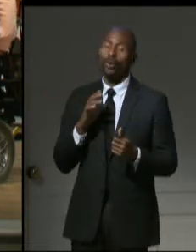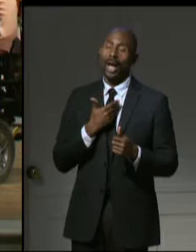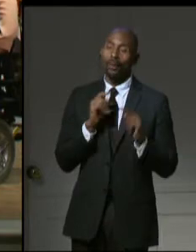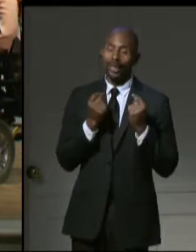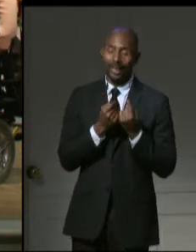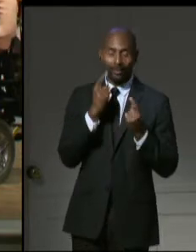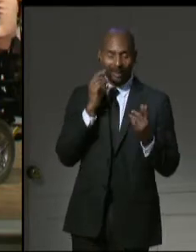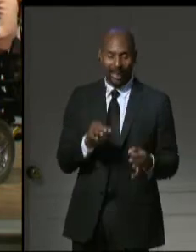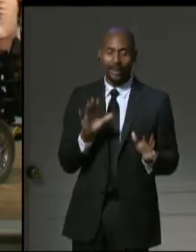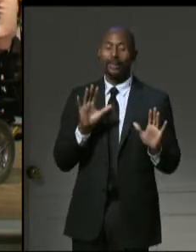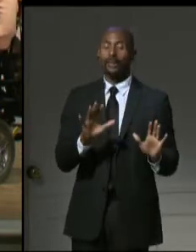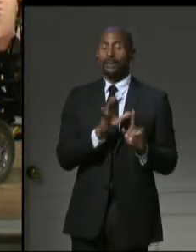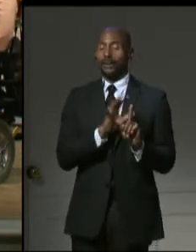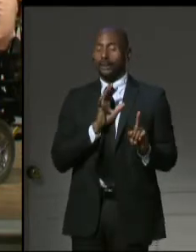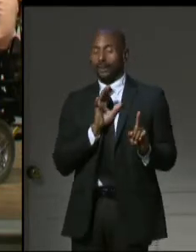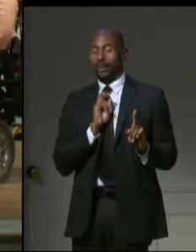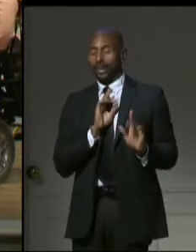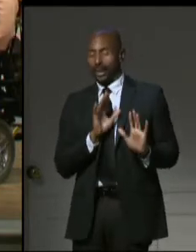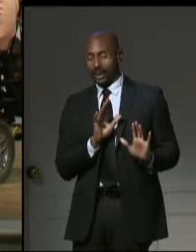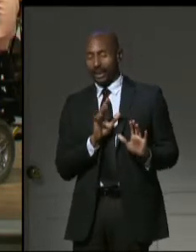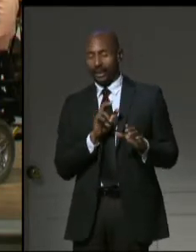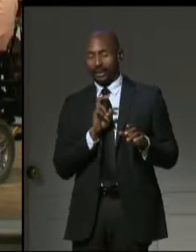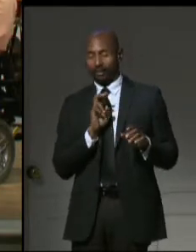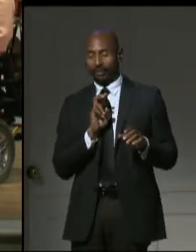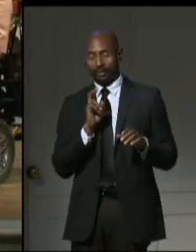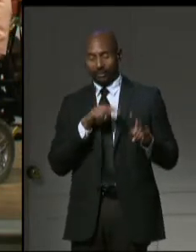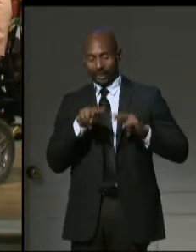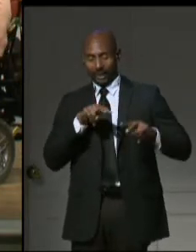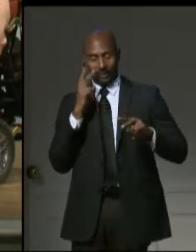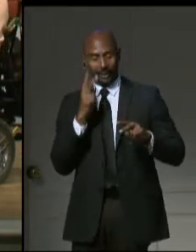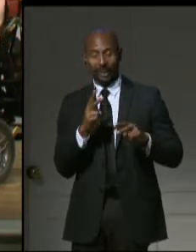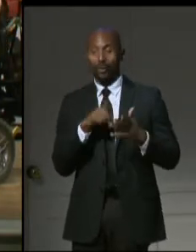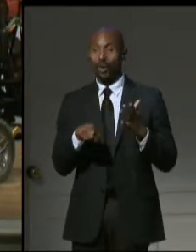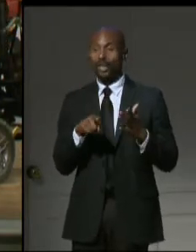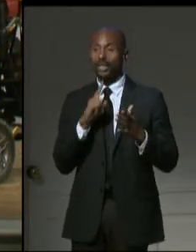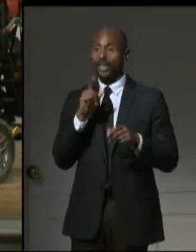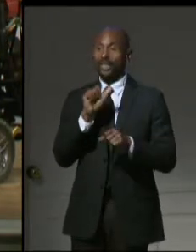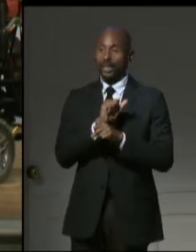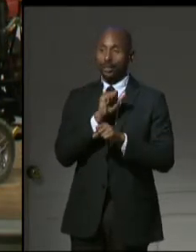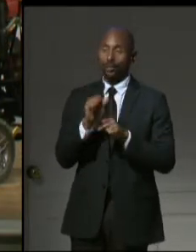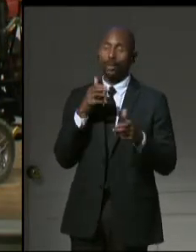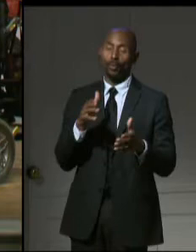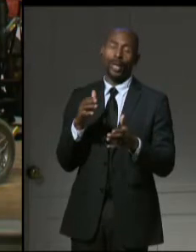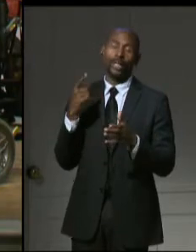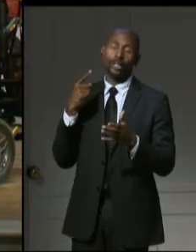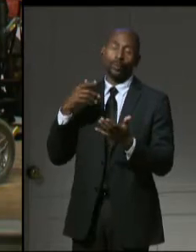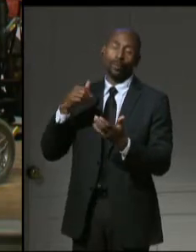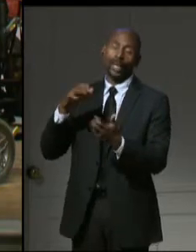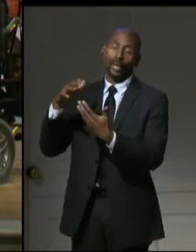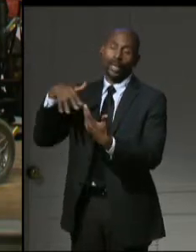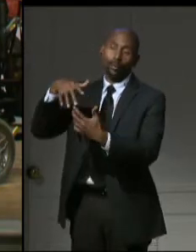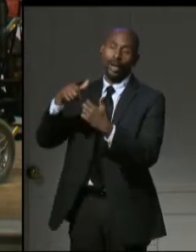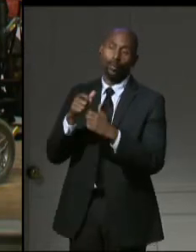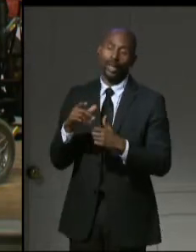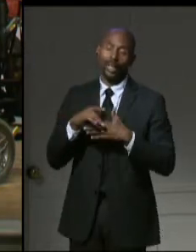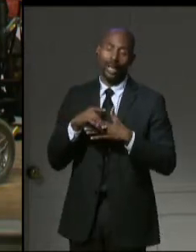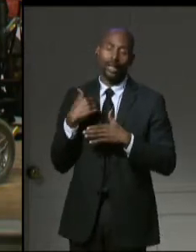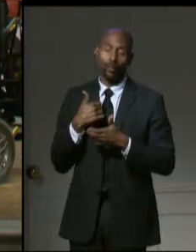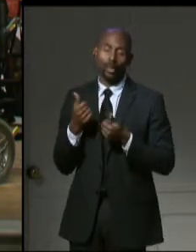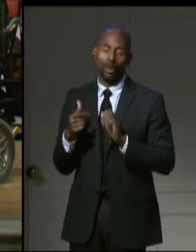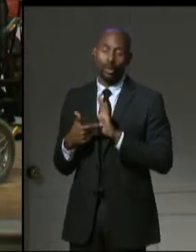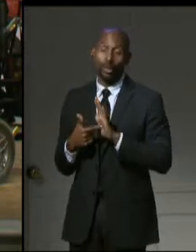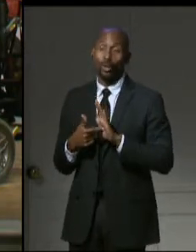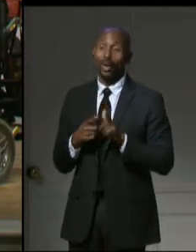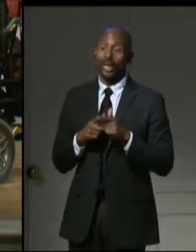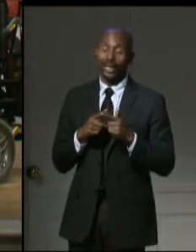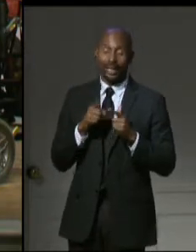like, what actually seems like a genuine way of interacting with whatever content we're trying to show, and how can we make that really